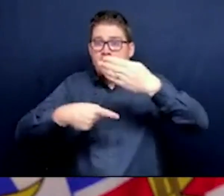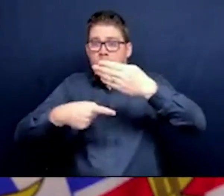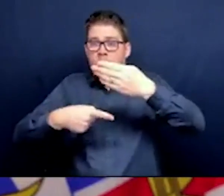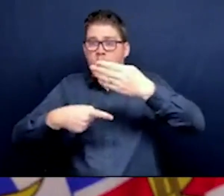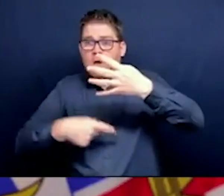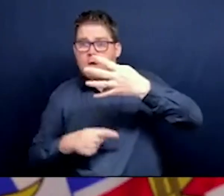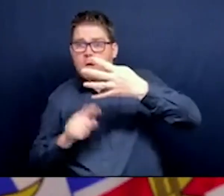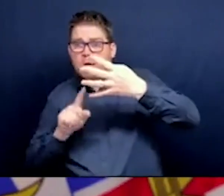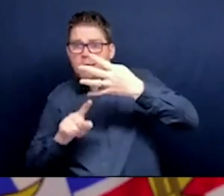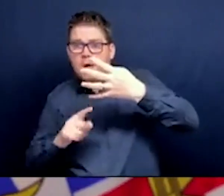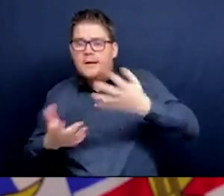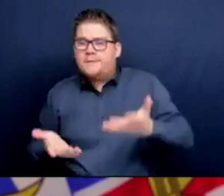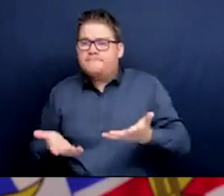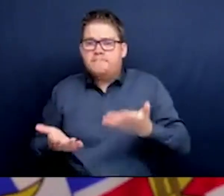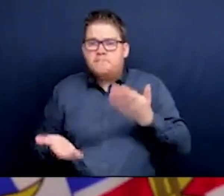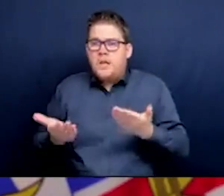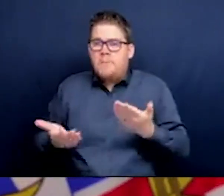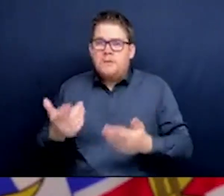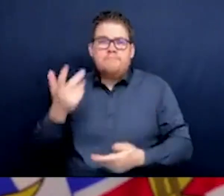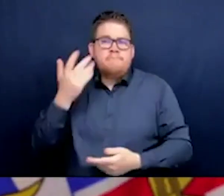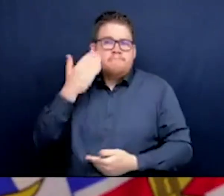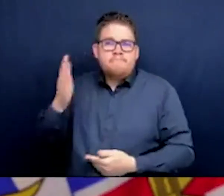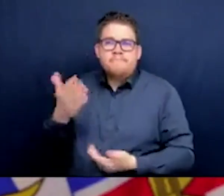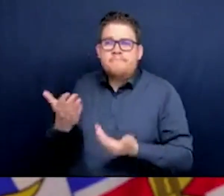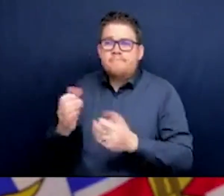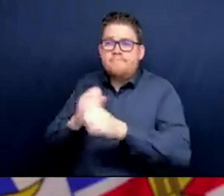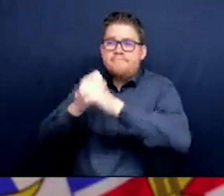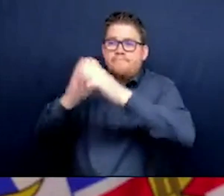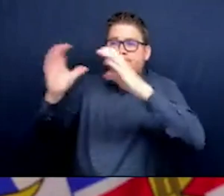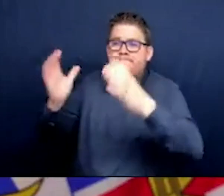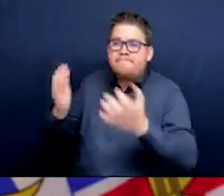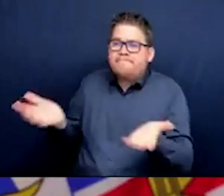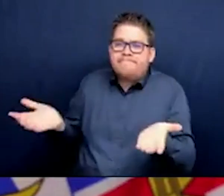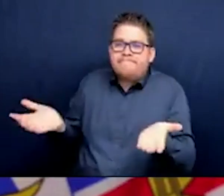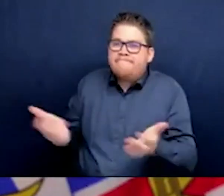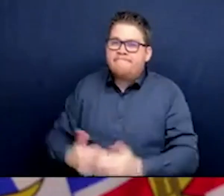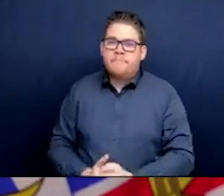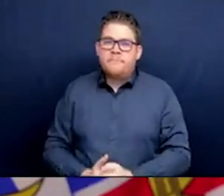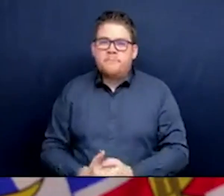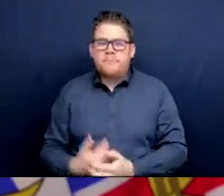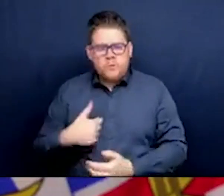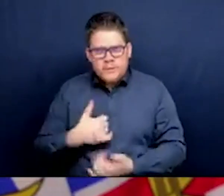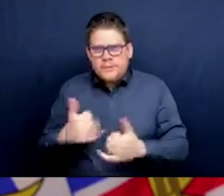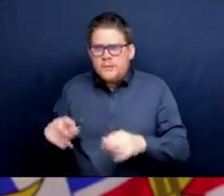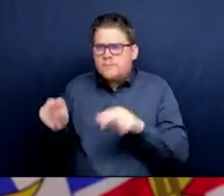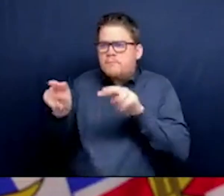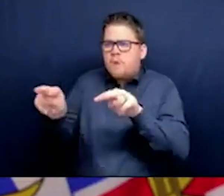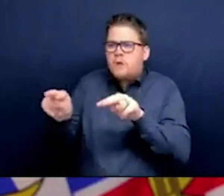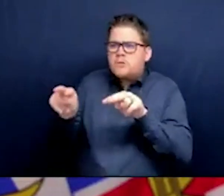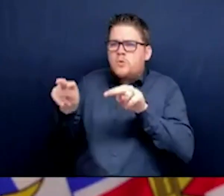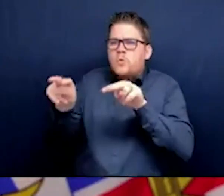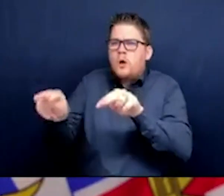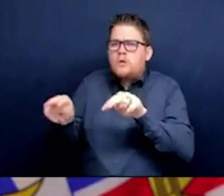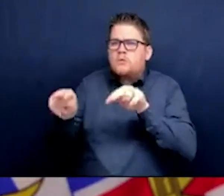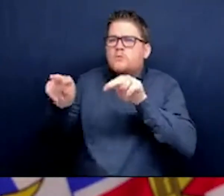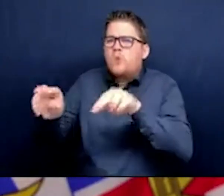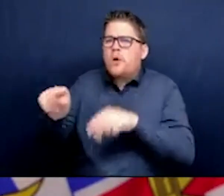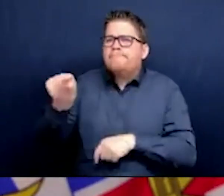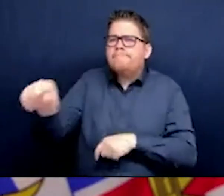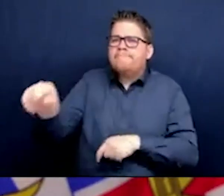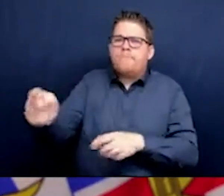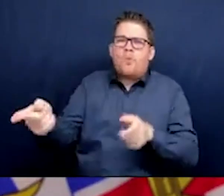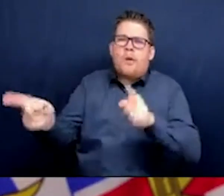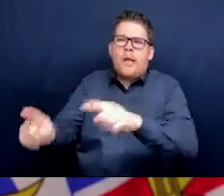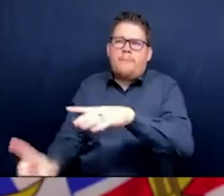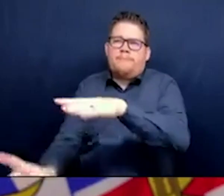things that we are planning for the future. We're watching closely and we're planning for how that will happen now. We have come